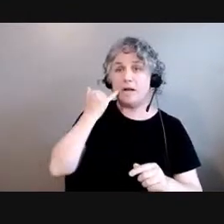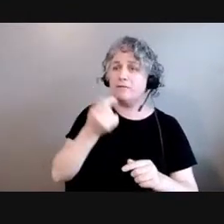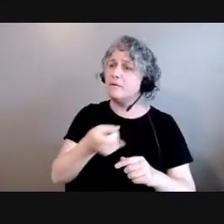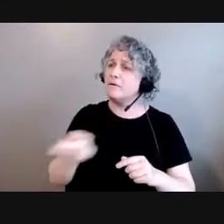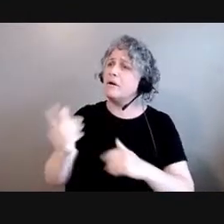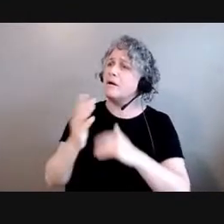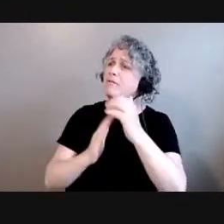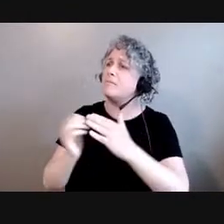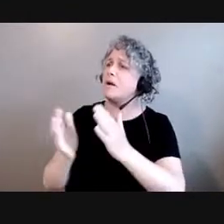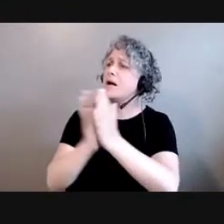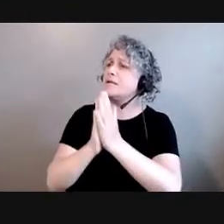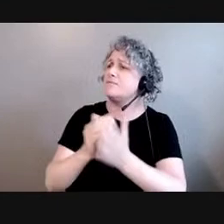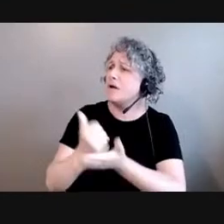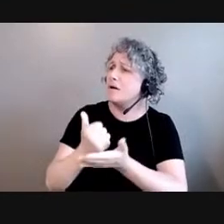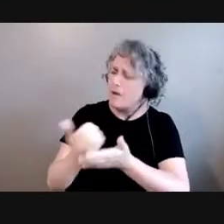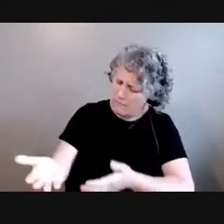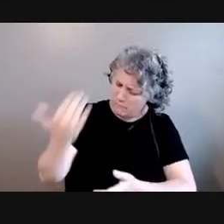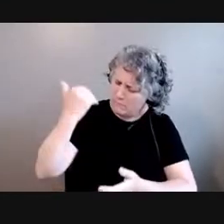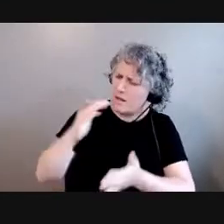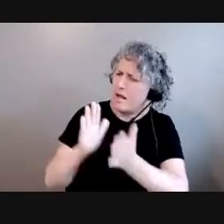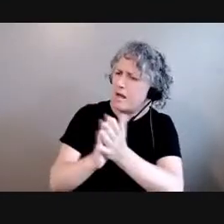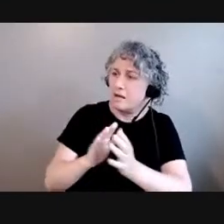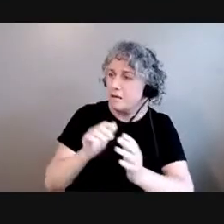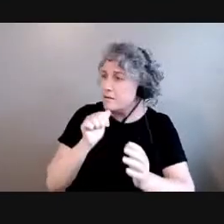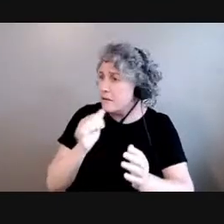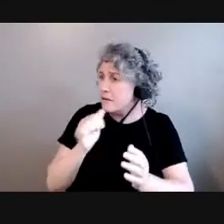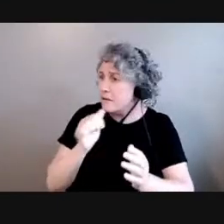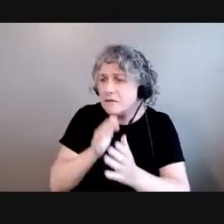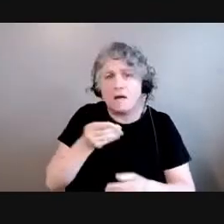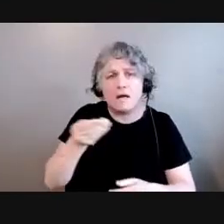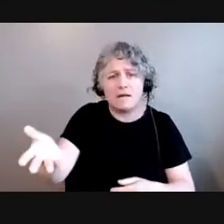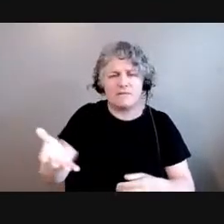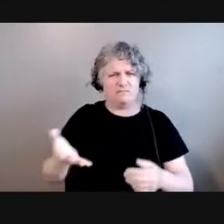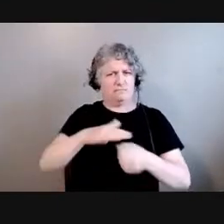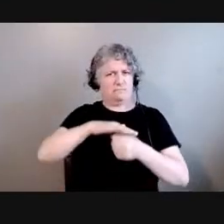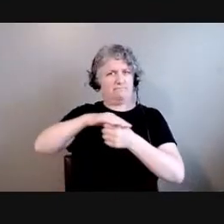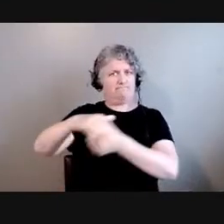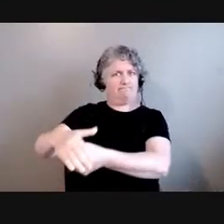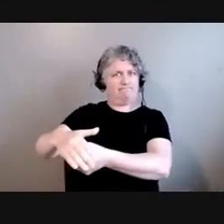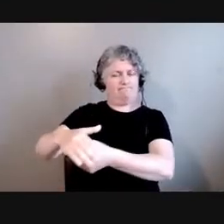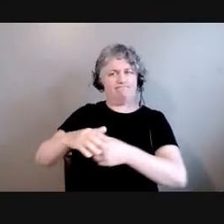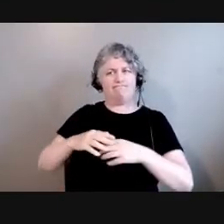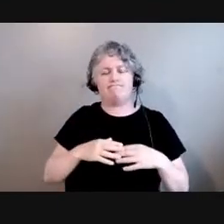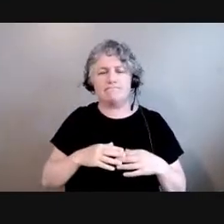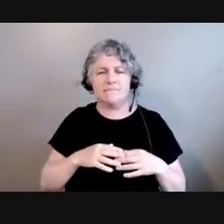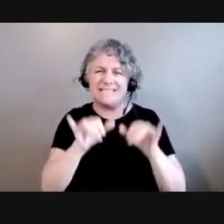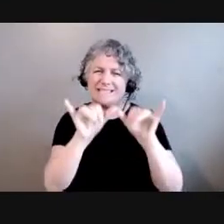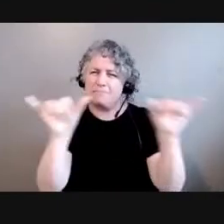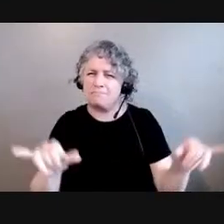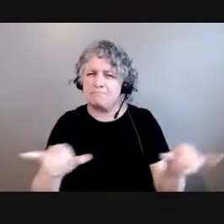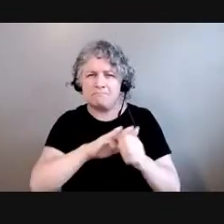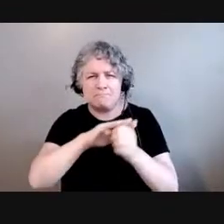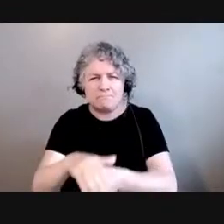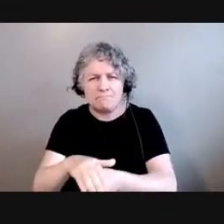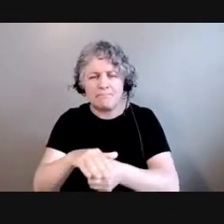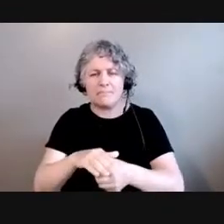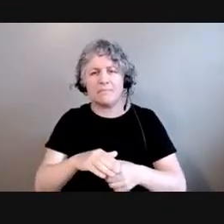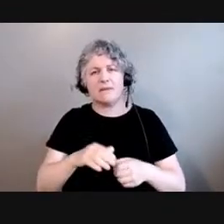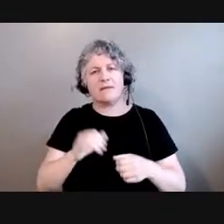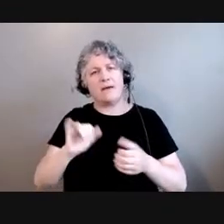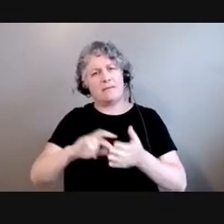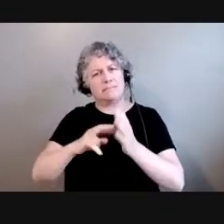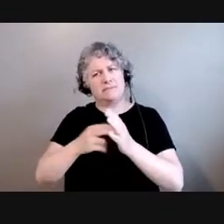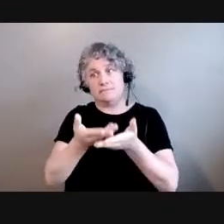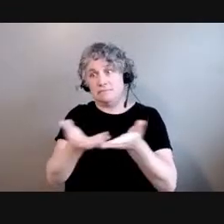help and designing a system predicated on that ask. Doing so has consequences that persons who don't live